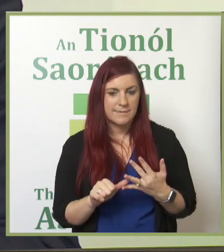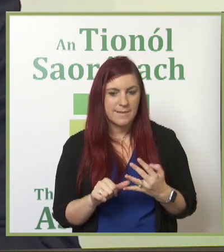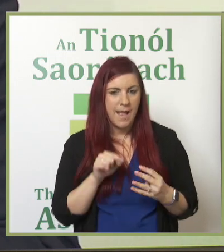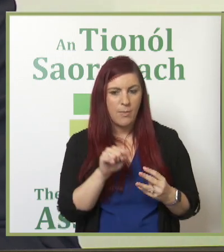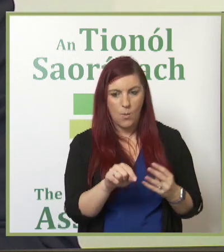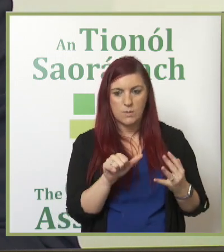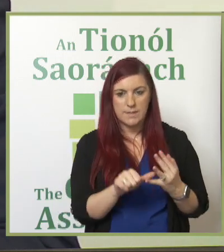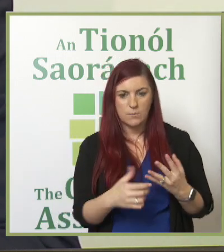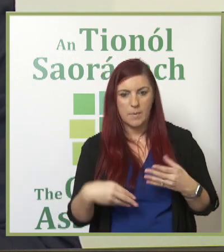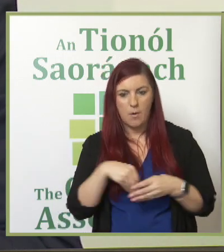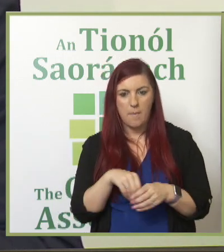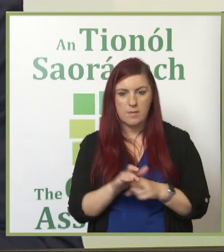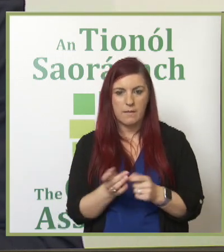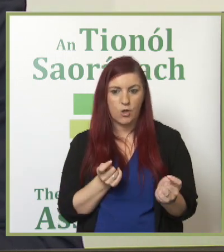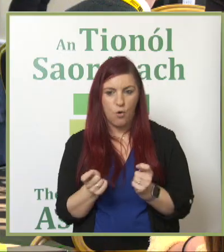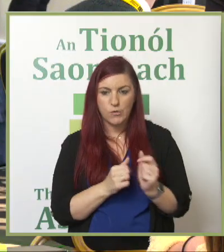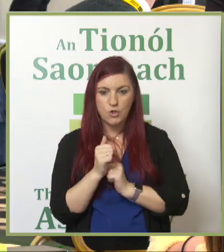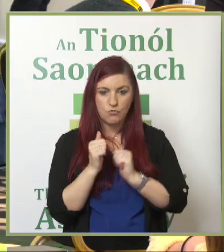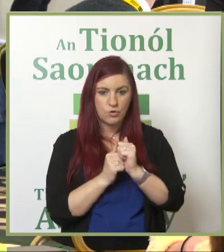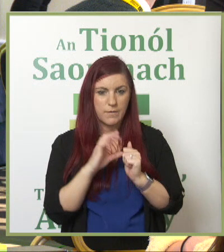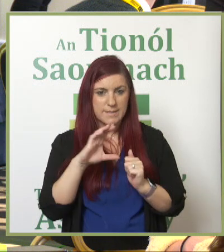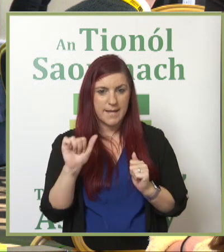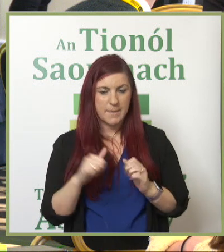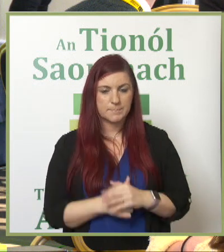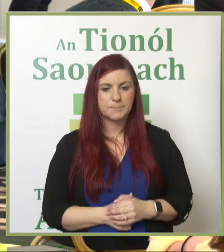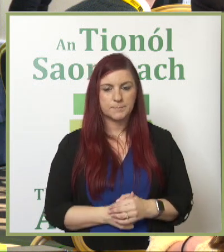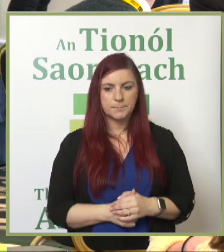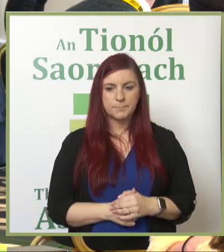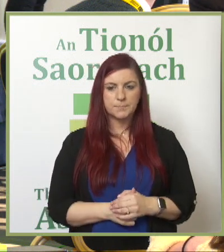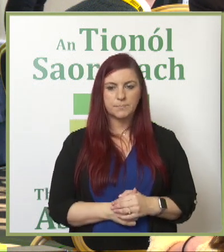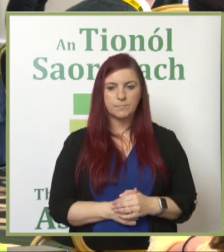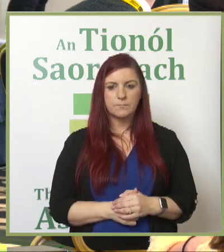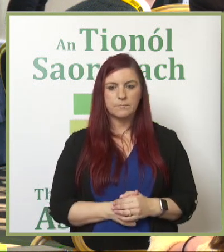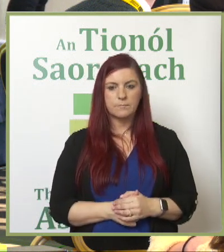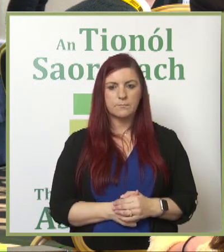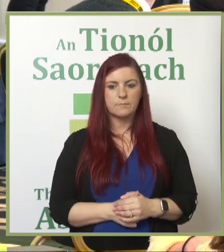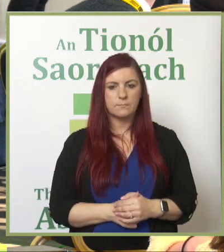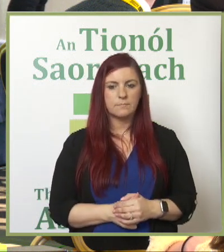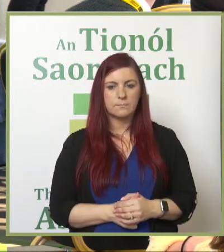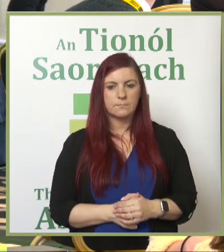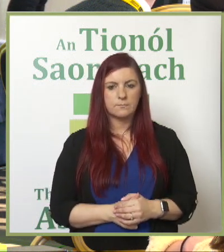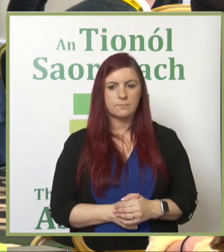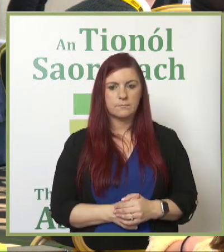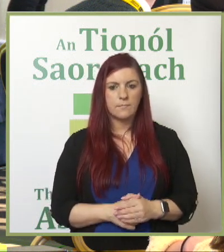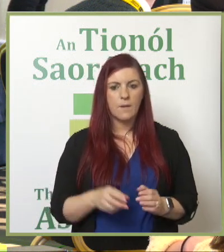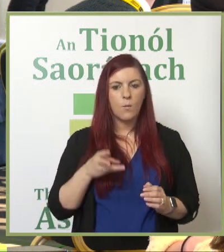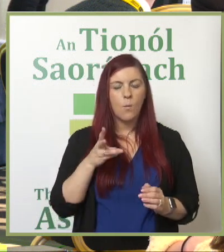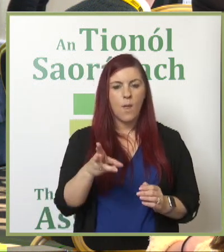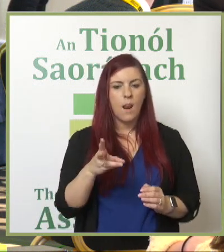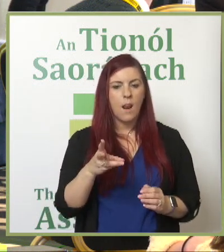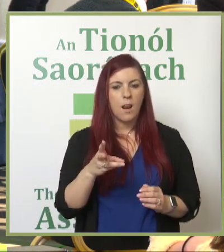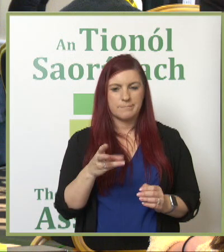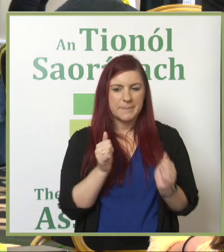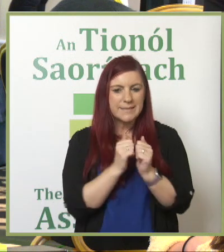become part of the governance structure. And we will, sorry, apologies. We will, Carl hasn't covered it, we will do that by Zoom, the meetings